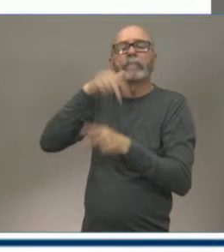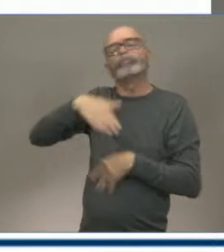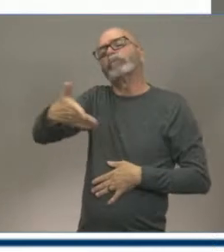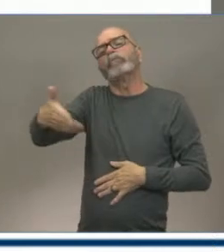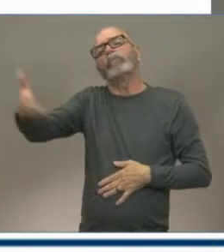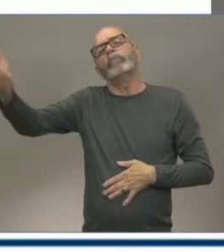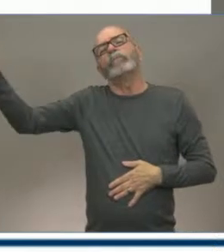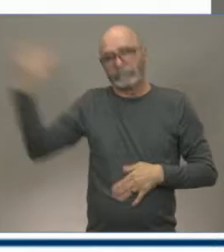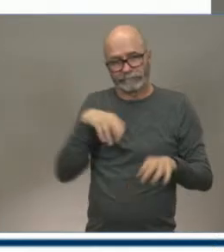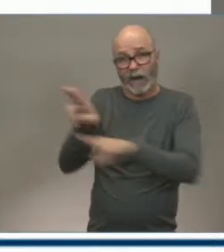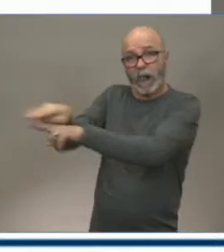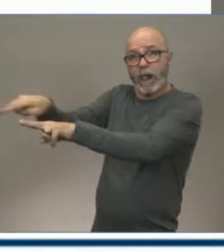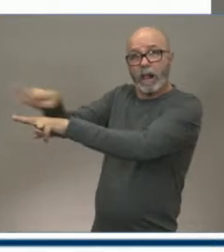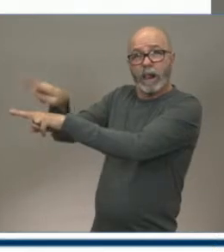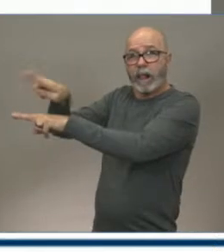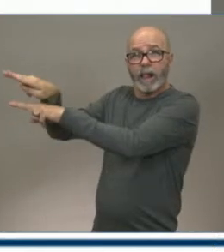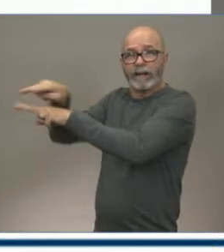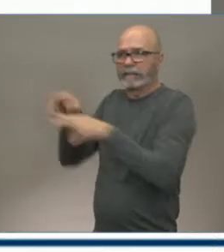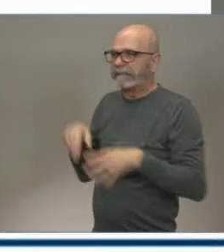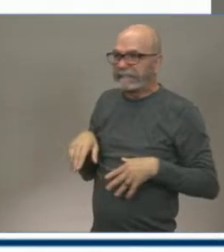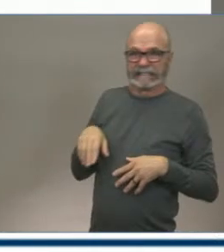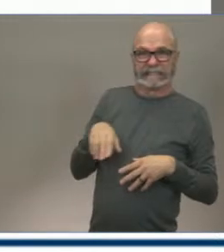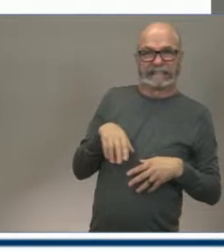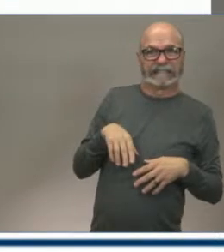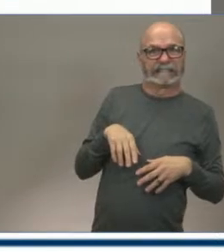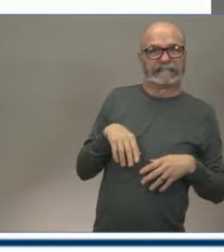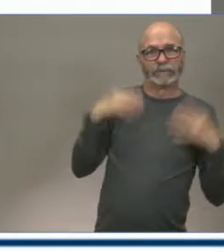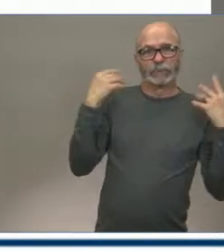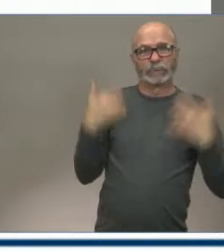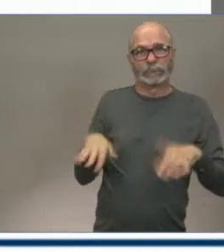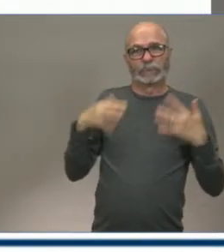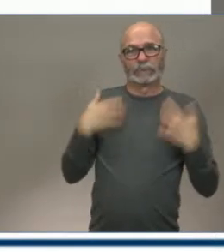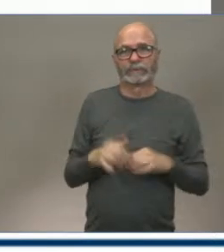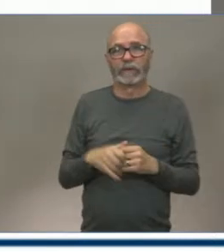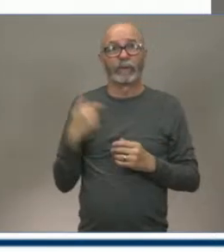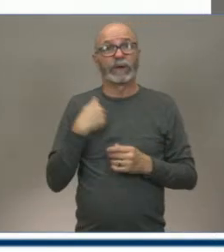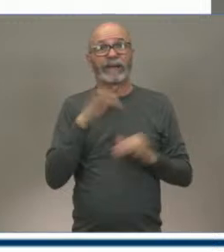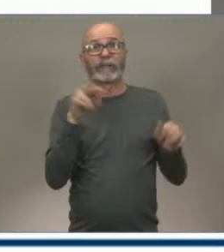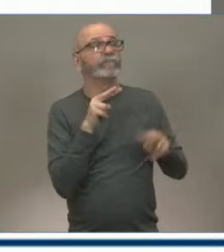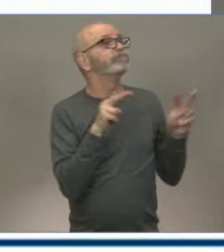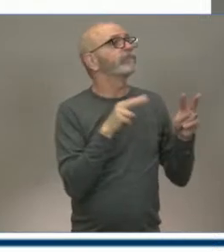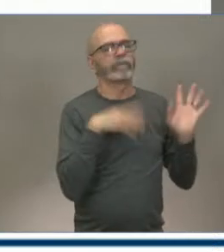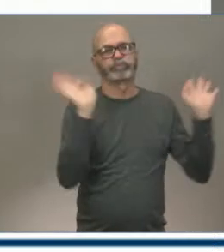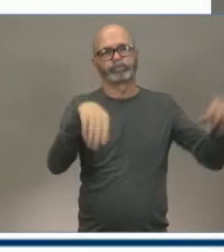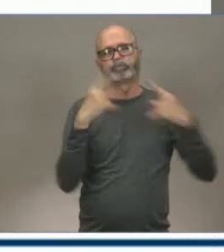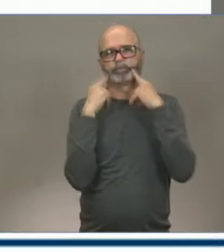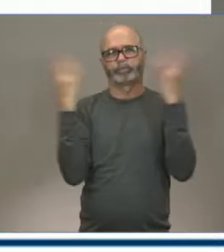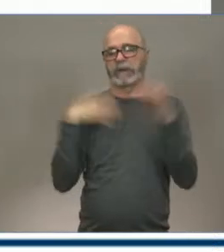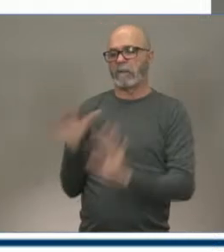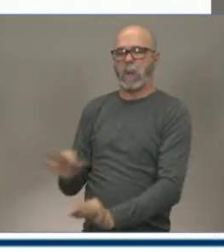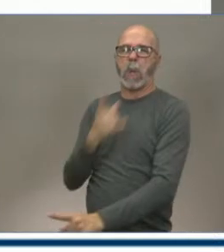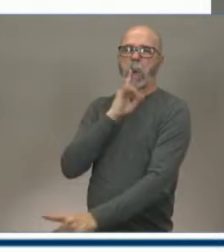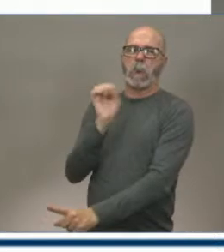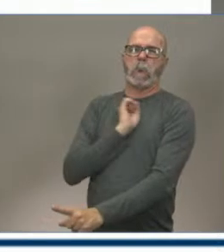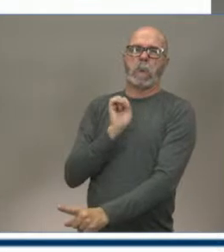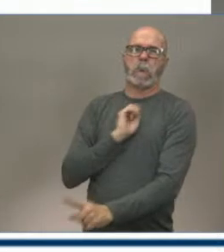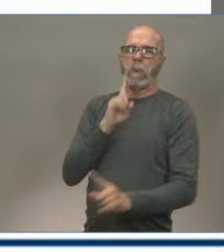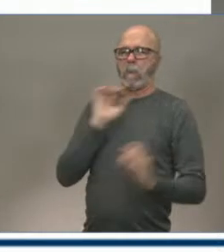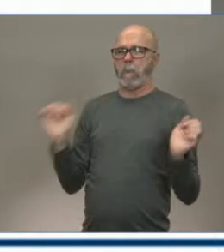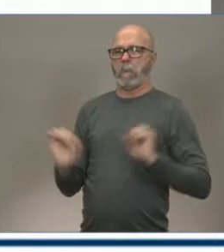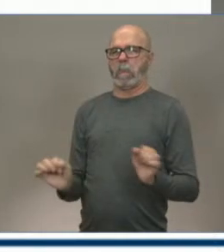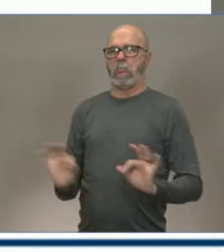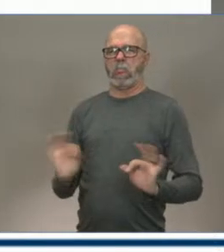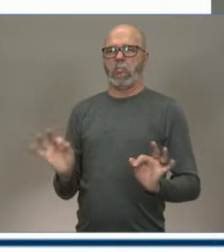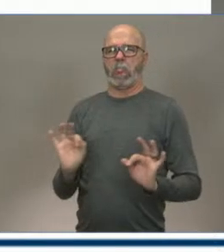it to spread freely, it will have significant impacts on the whole community. Our best chance to prevent this